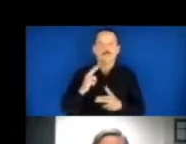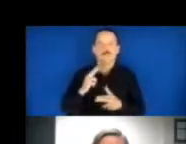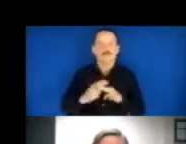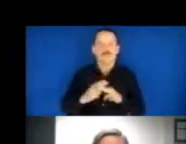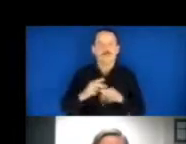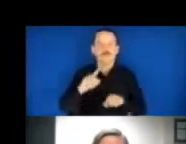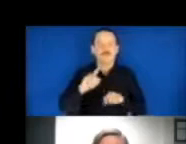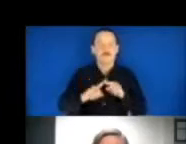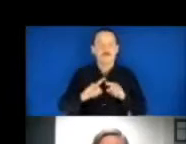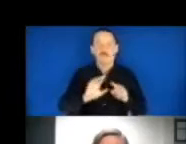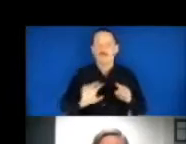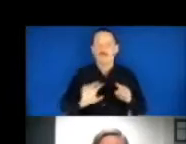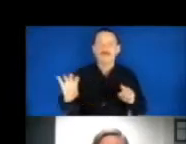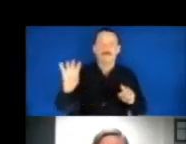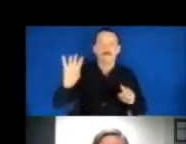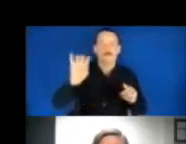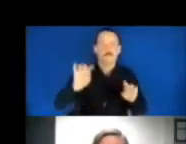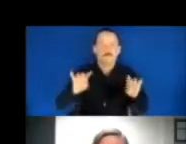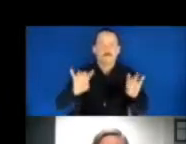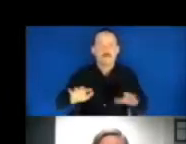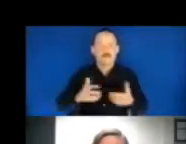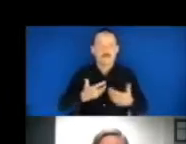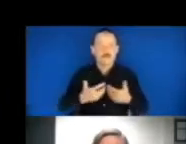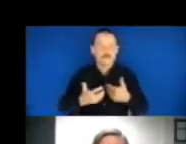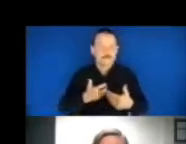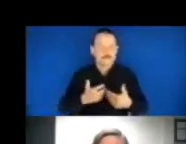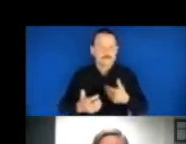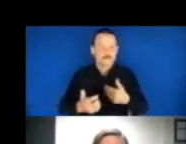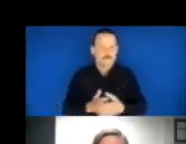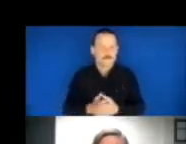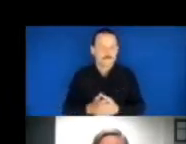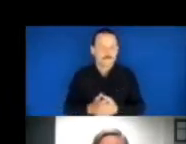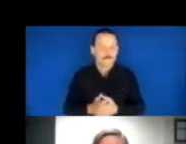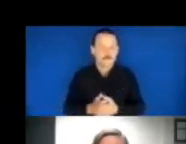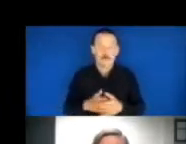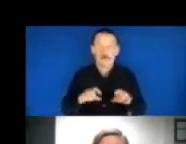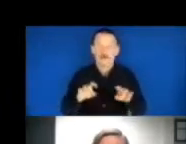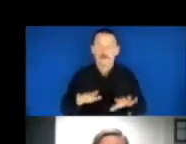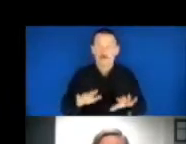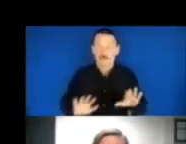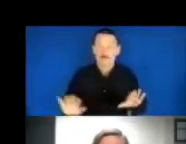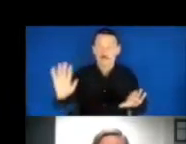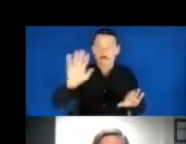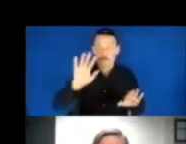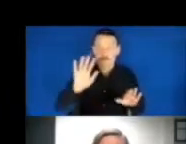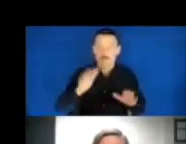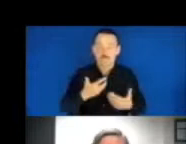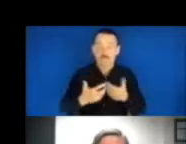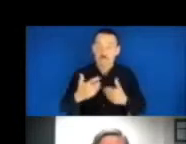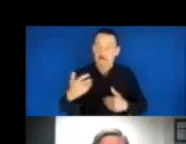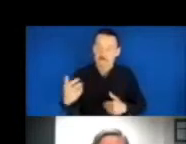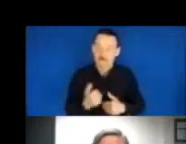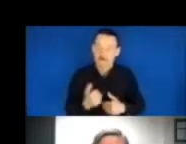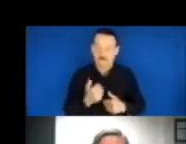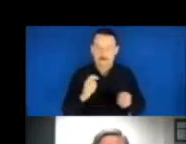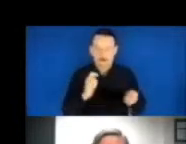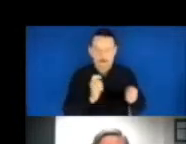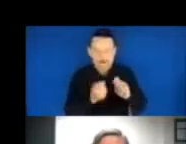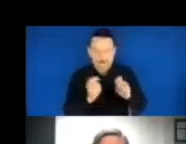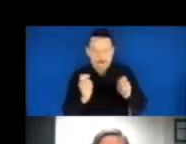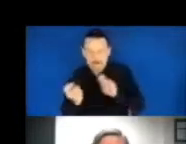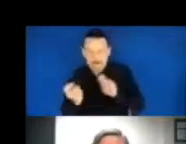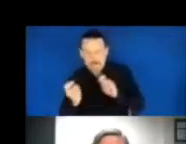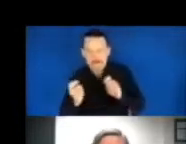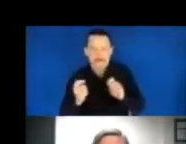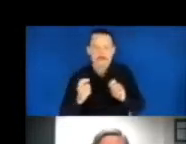So all universities across Australia are required to provide reasonable adjustments and support services for students with